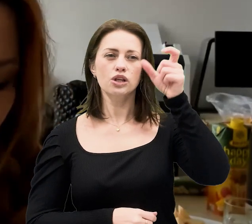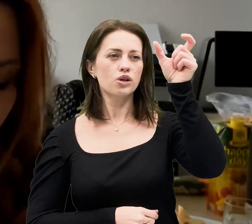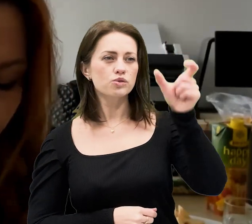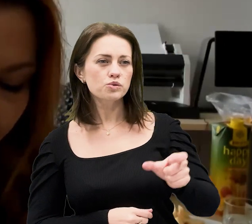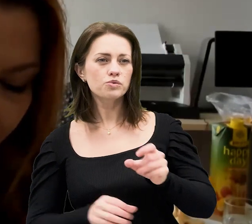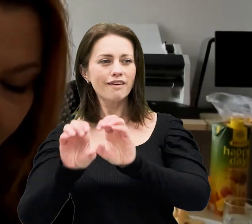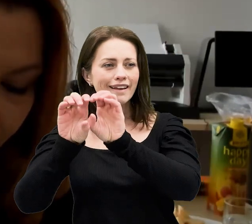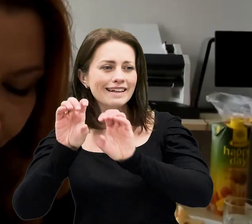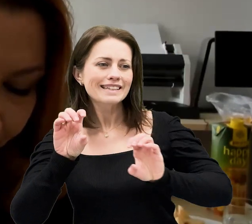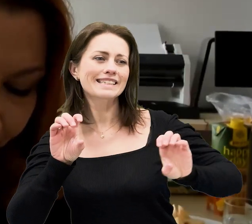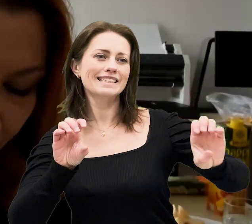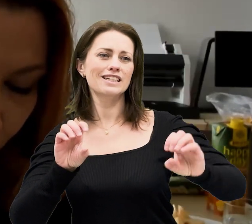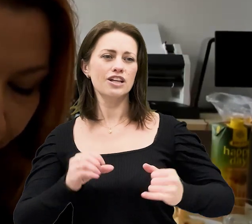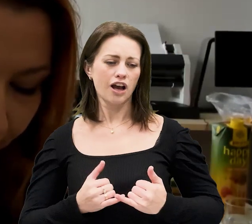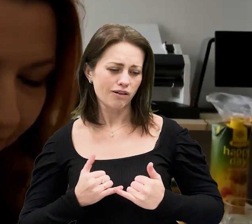really